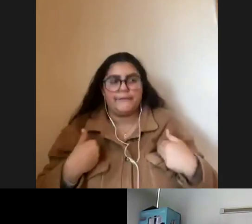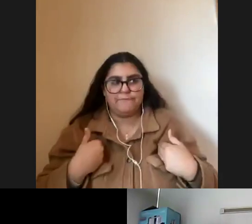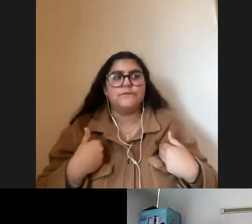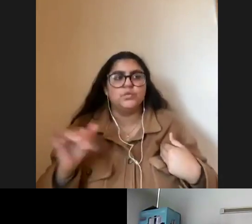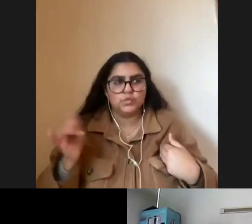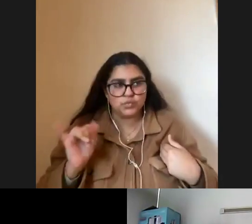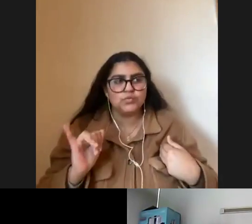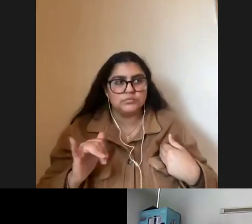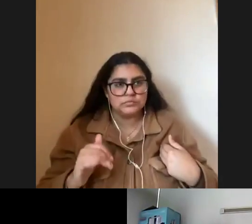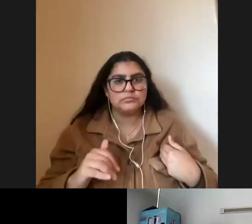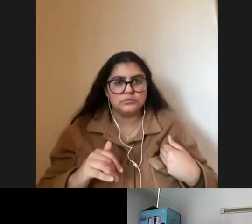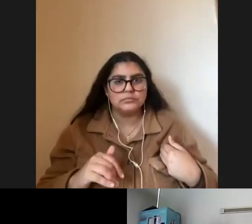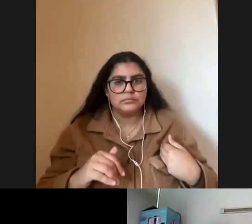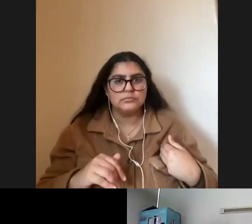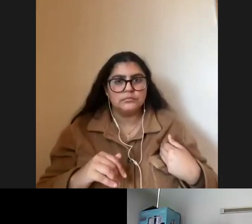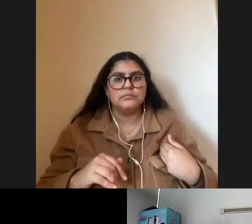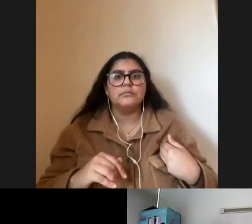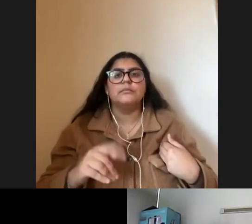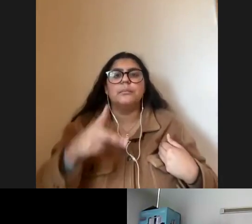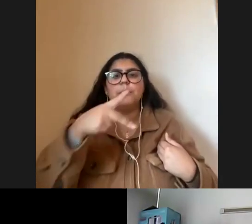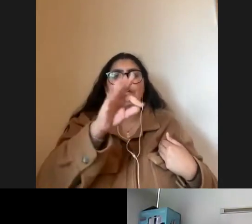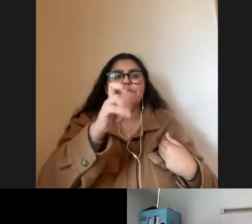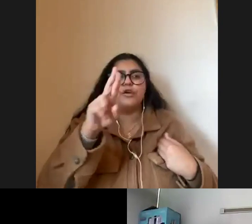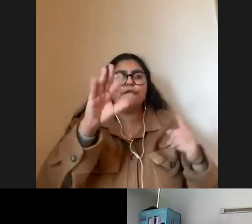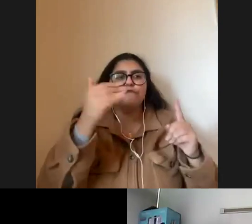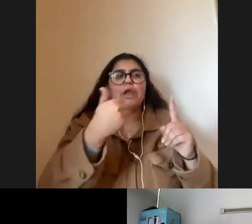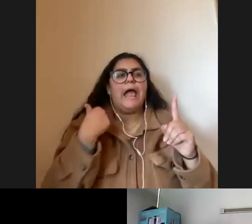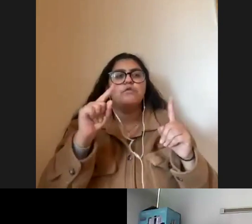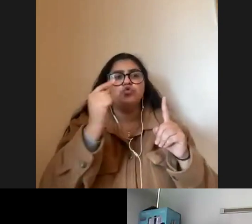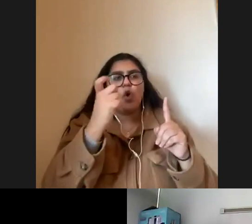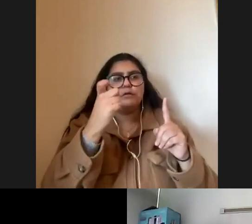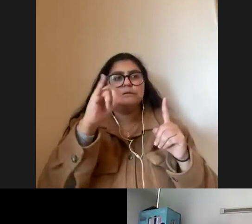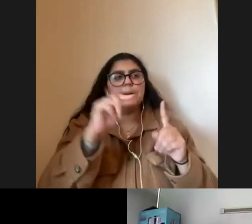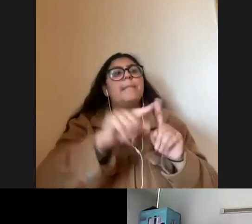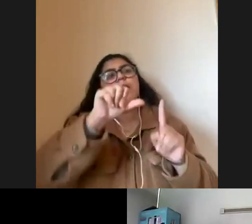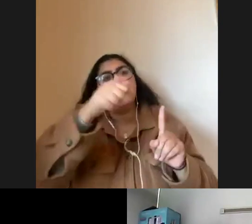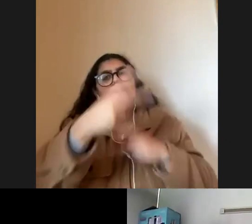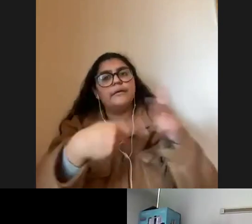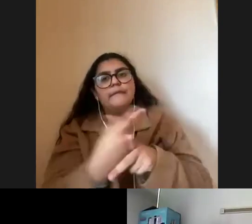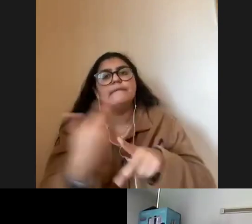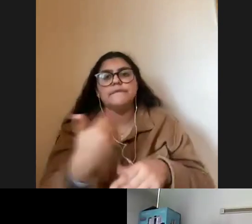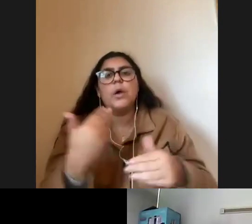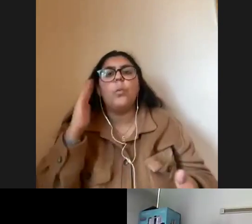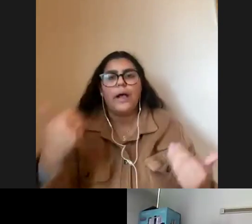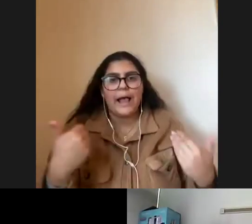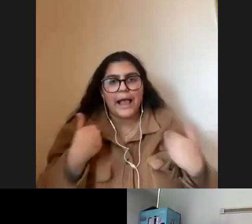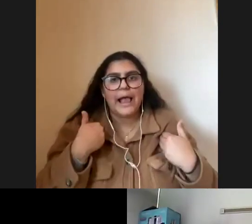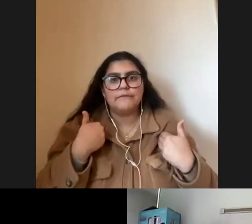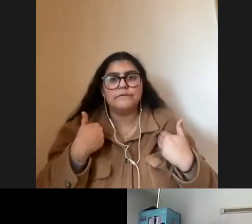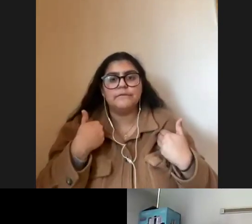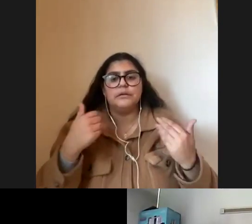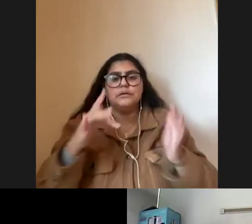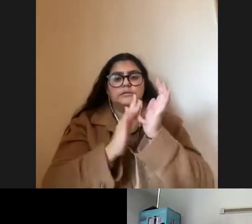So pufferfishes have the tetrodotoxin, but there are other fishes that basically they'll secrete toxins in their